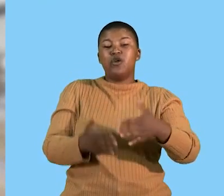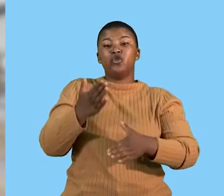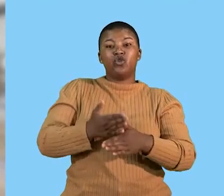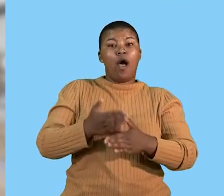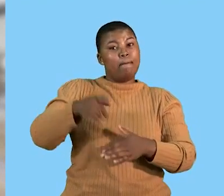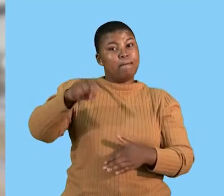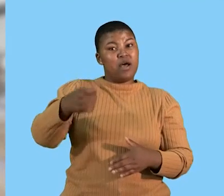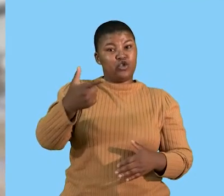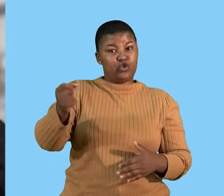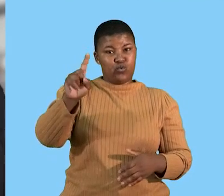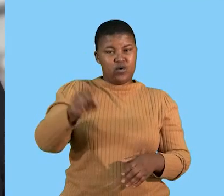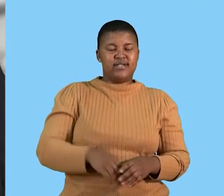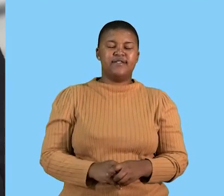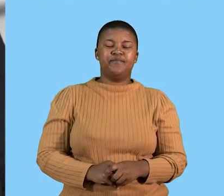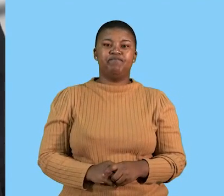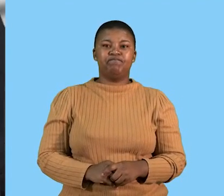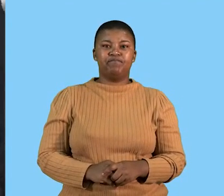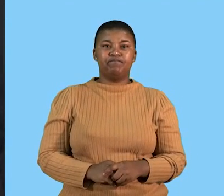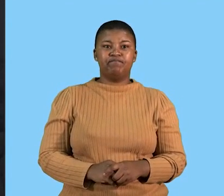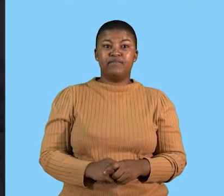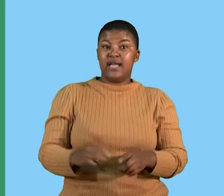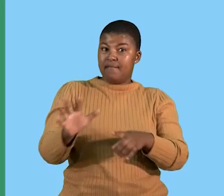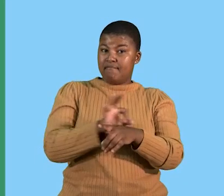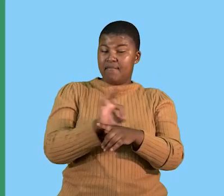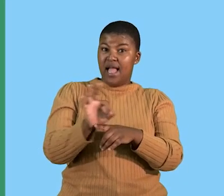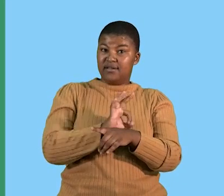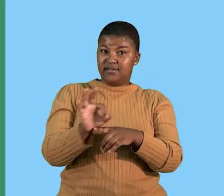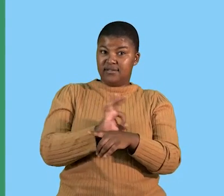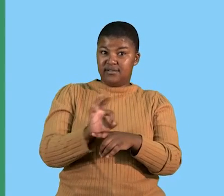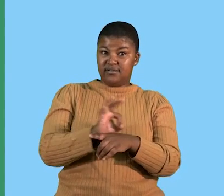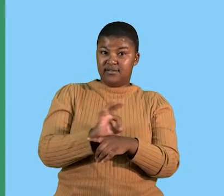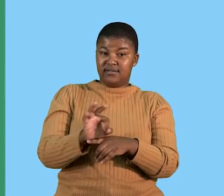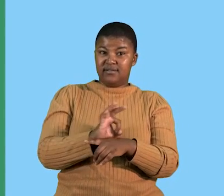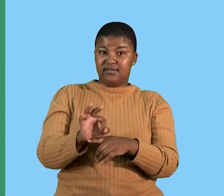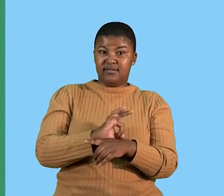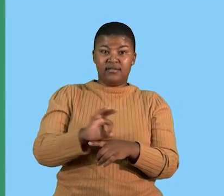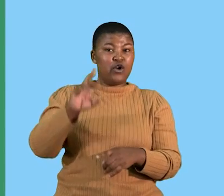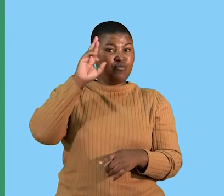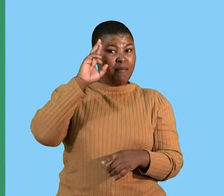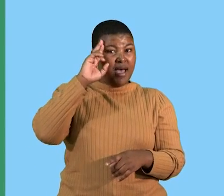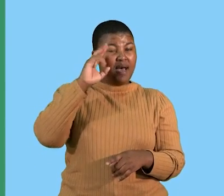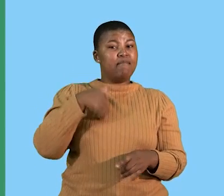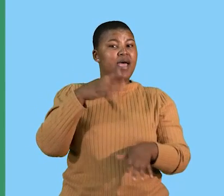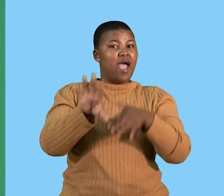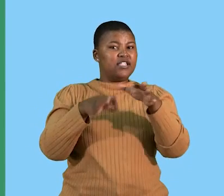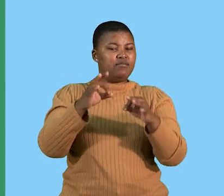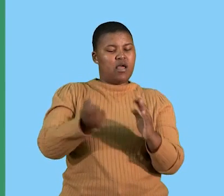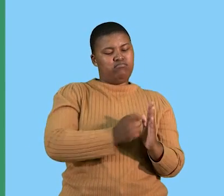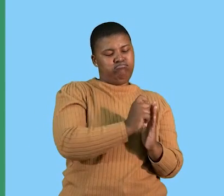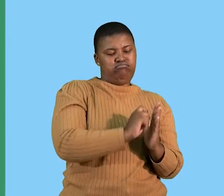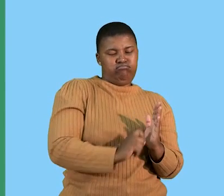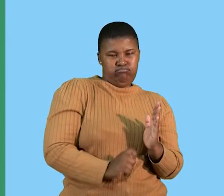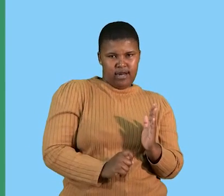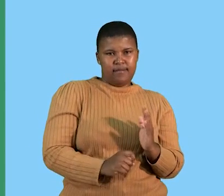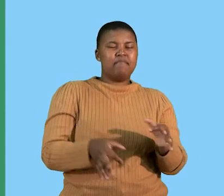do. The first thing they need to do is planning. Now, planning is, remember, it's an easy way, it's on paper. It's